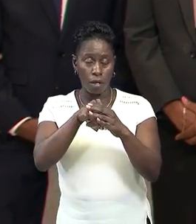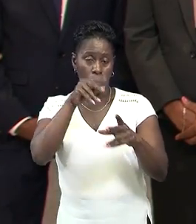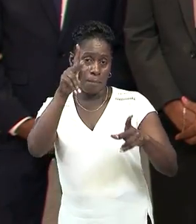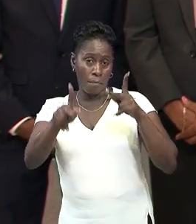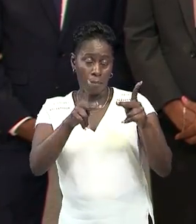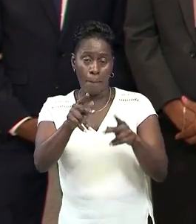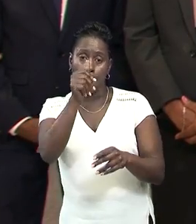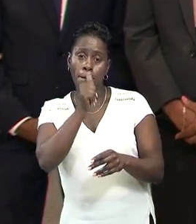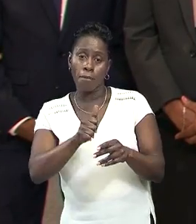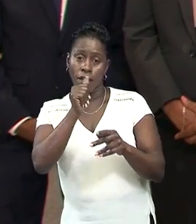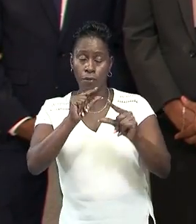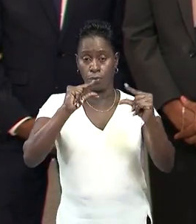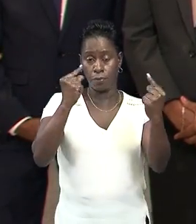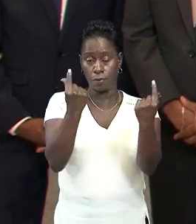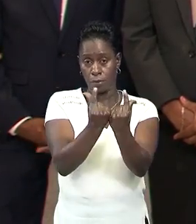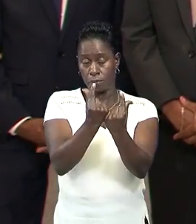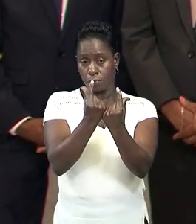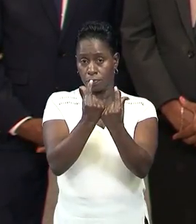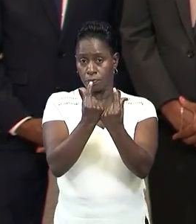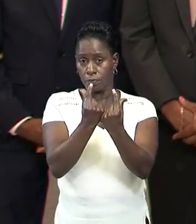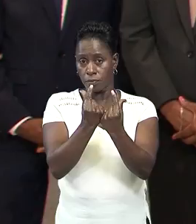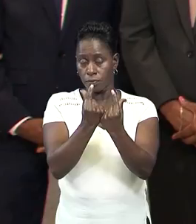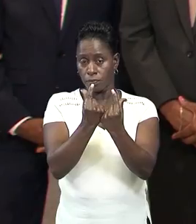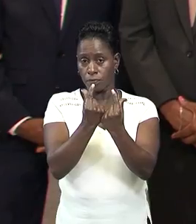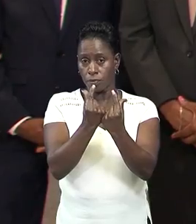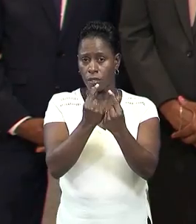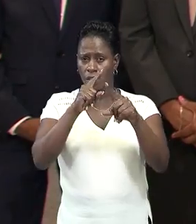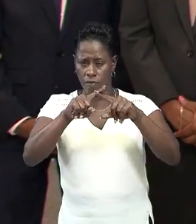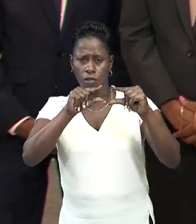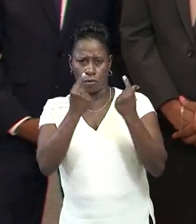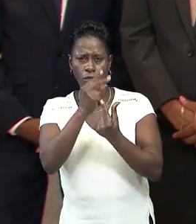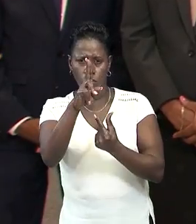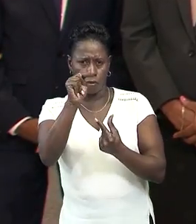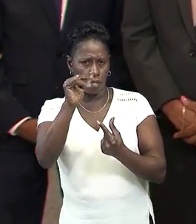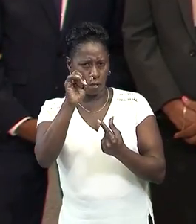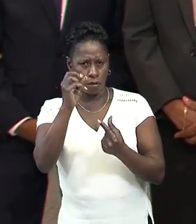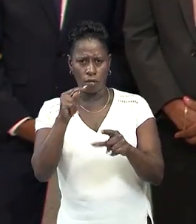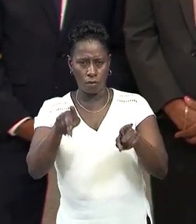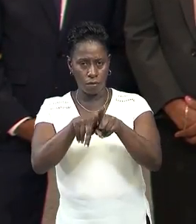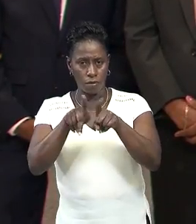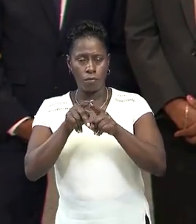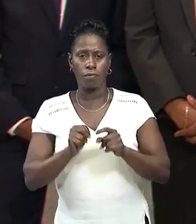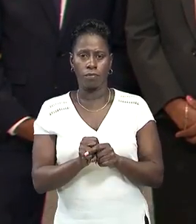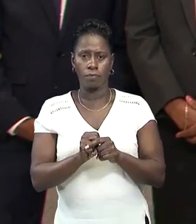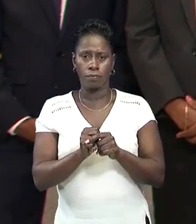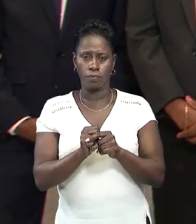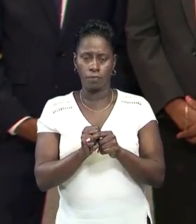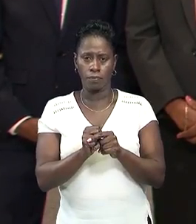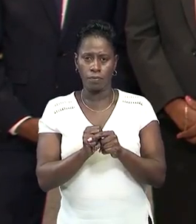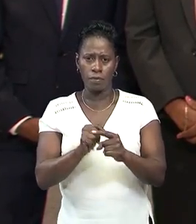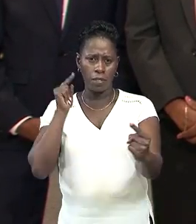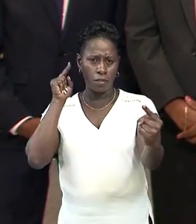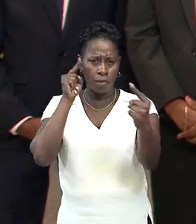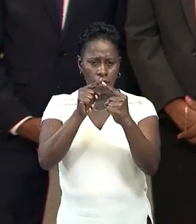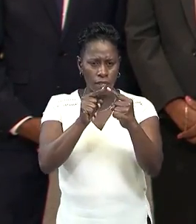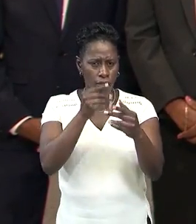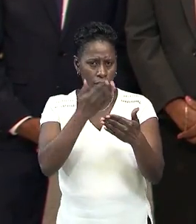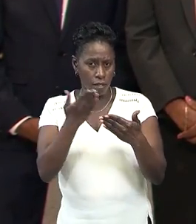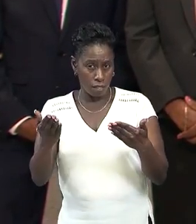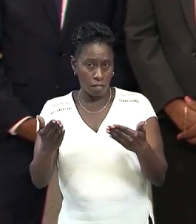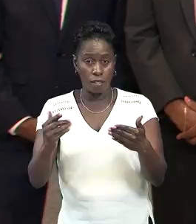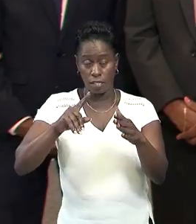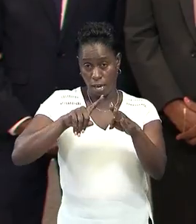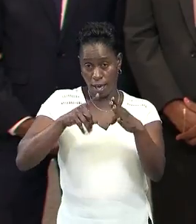and private sector agencies, civil society, and unions. The following specific measures have